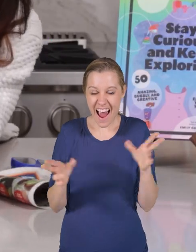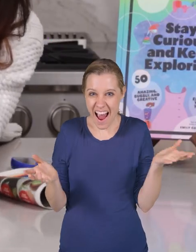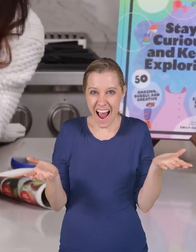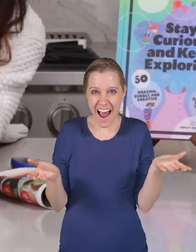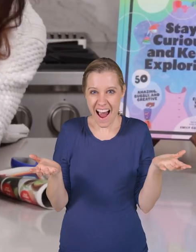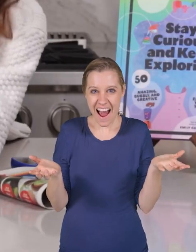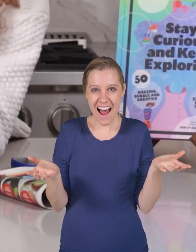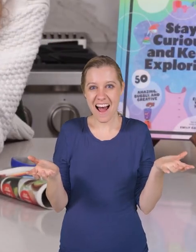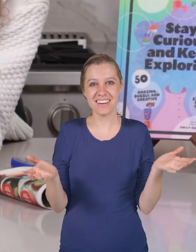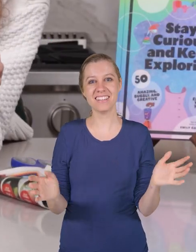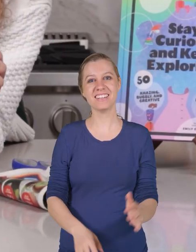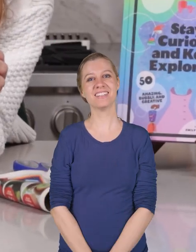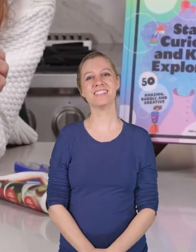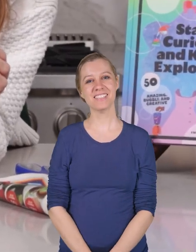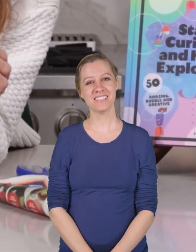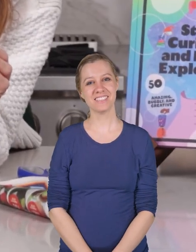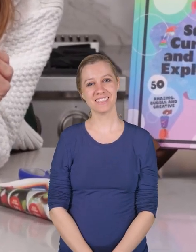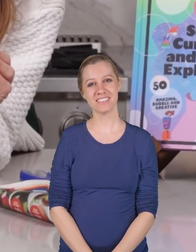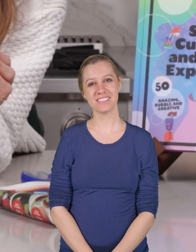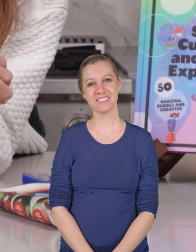And that is our egg